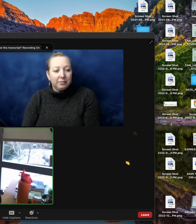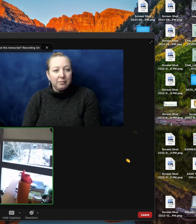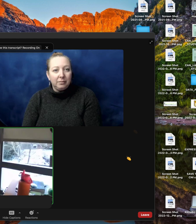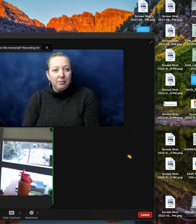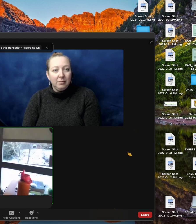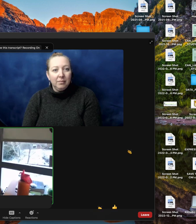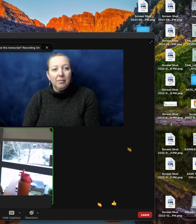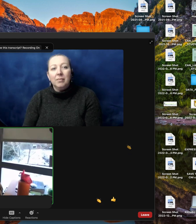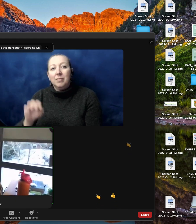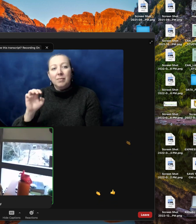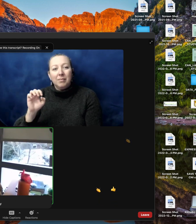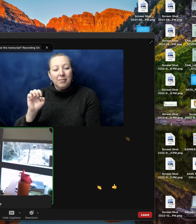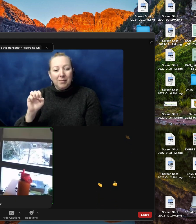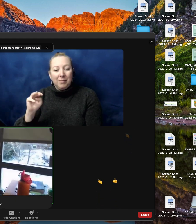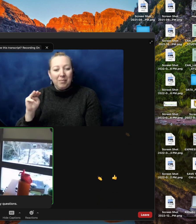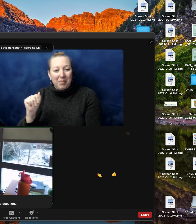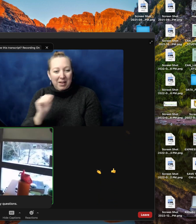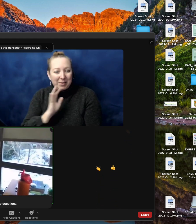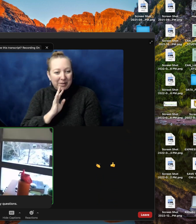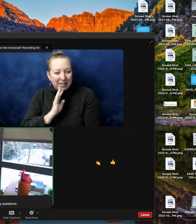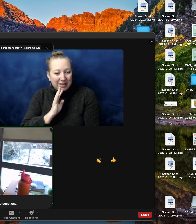So if you have any questions